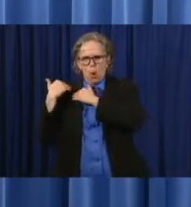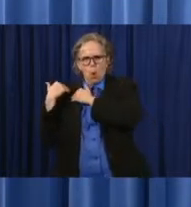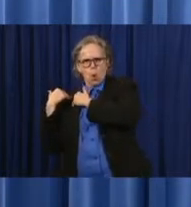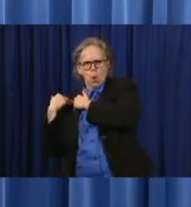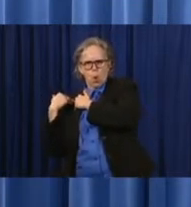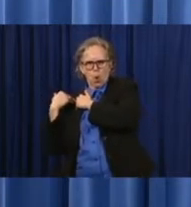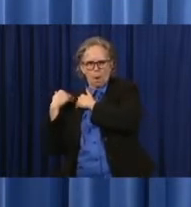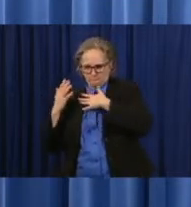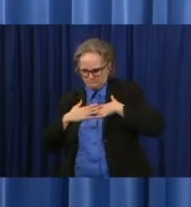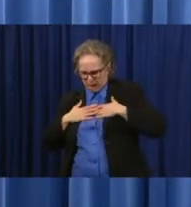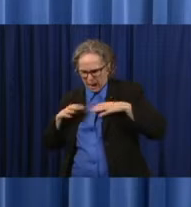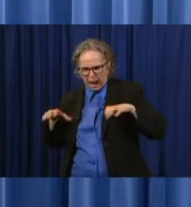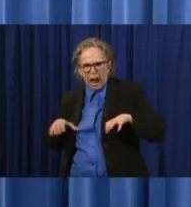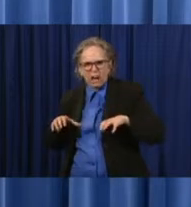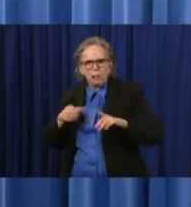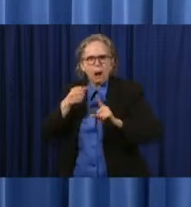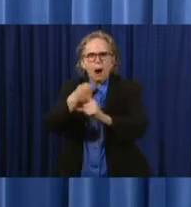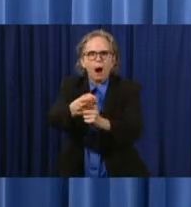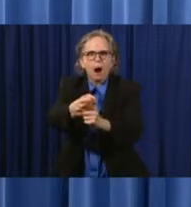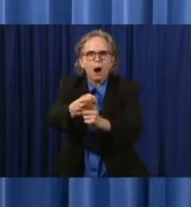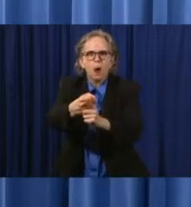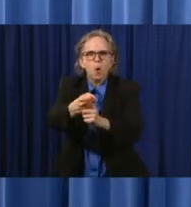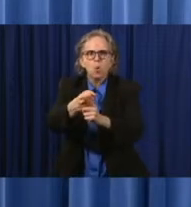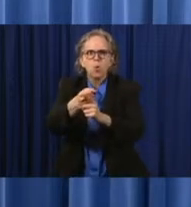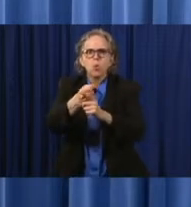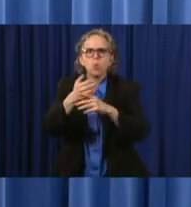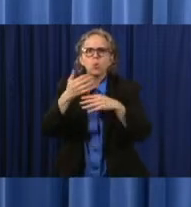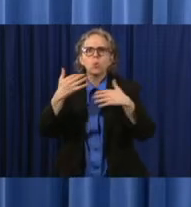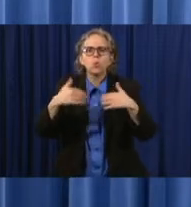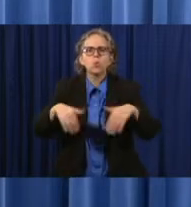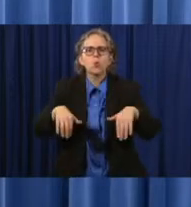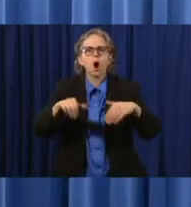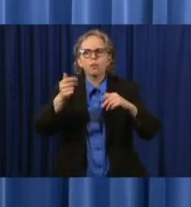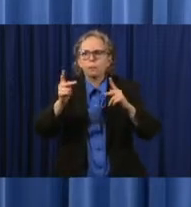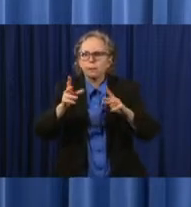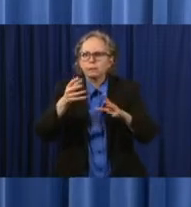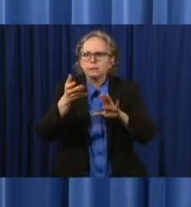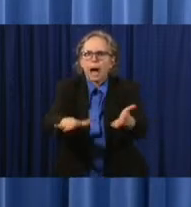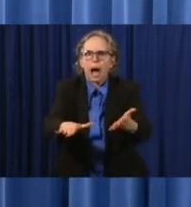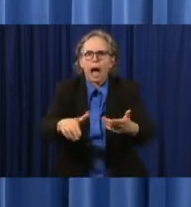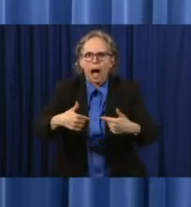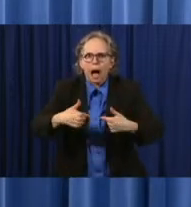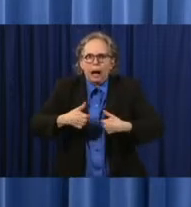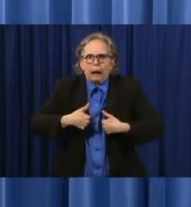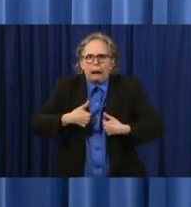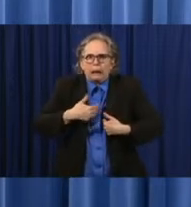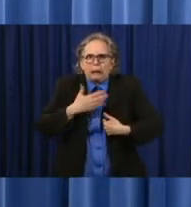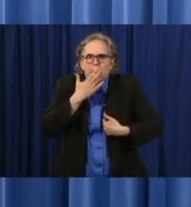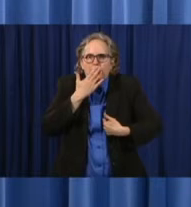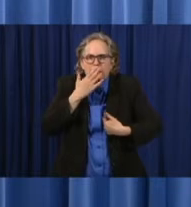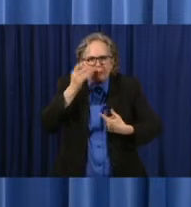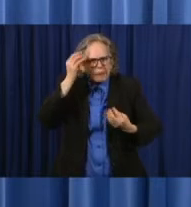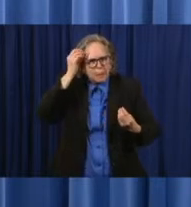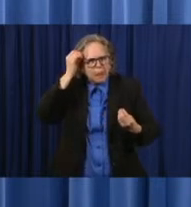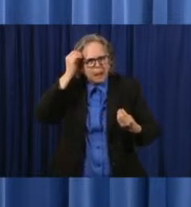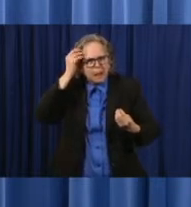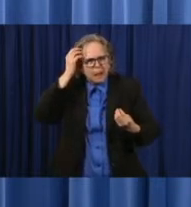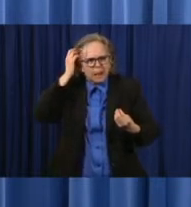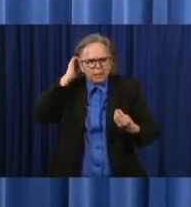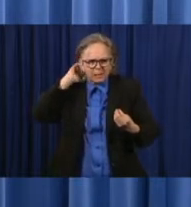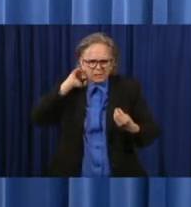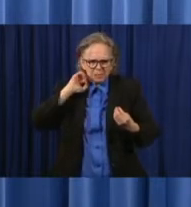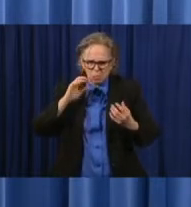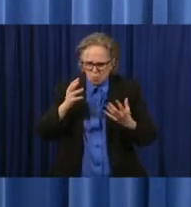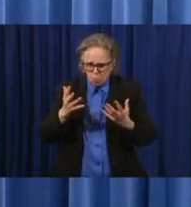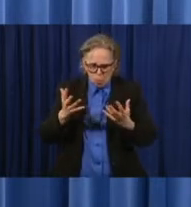life. And I don't think there's any of us that when we really think about it, want to do something that causes someone else